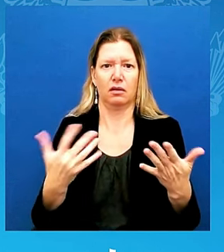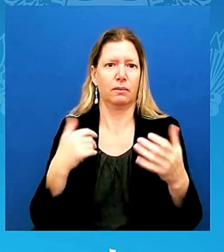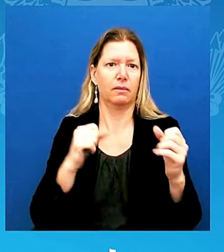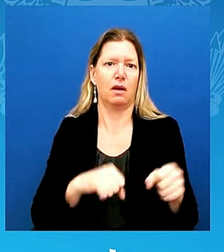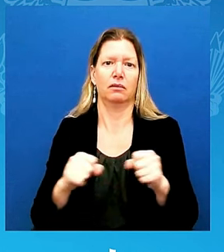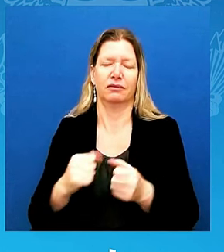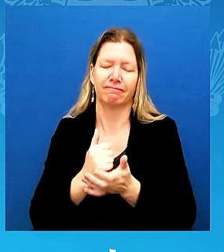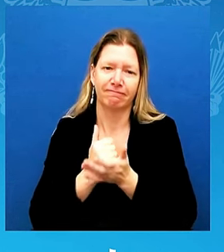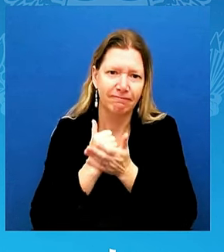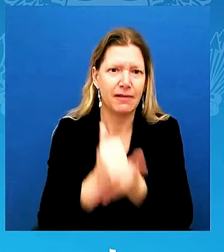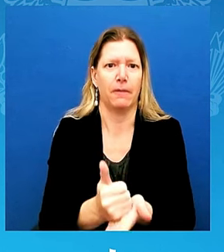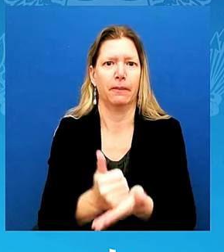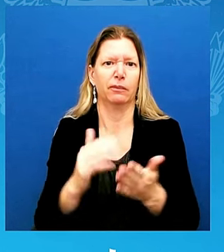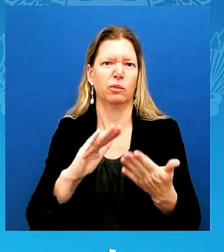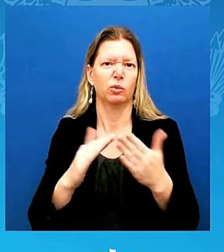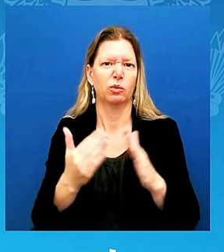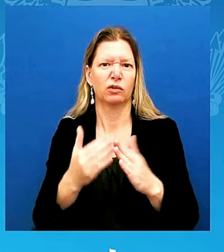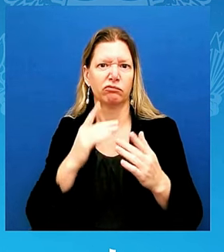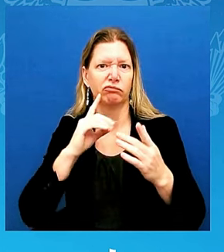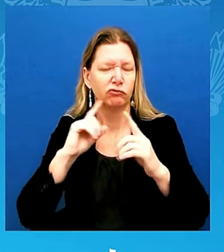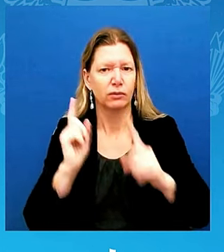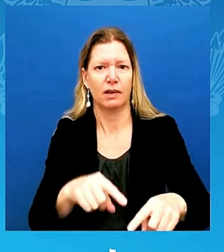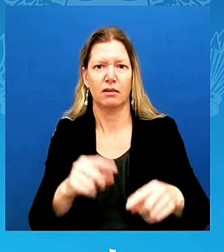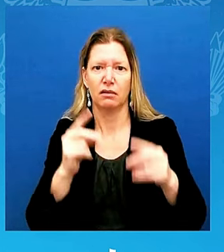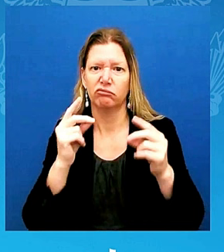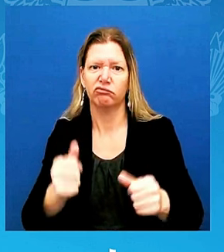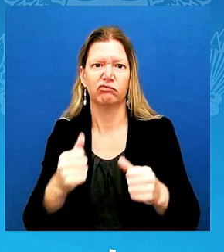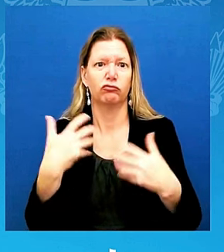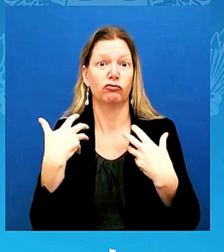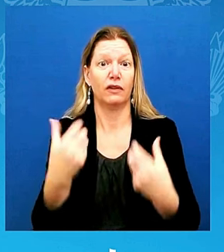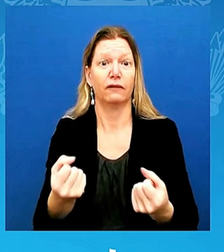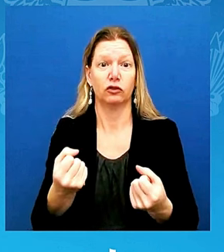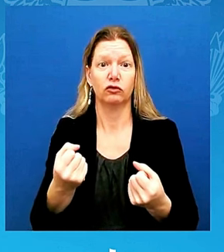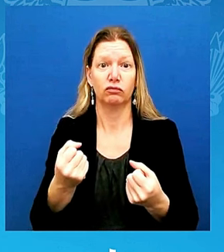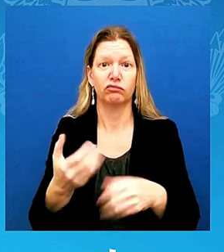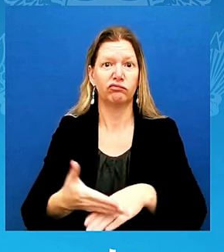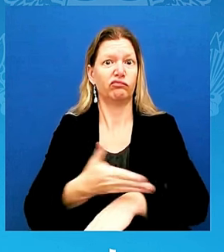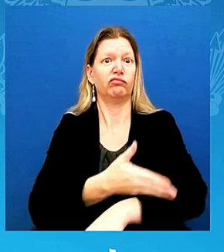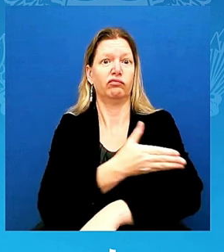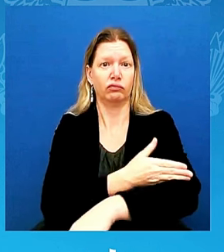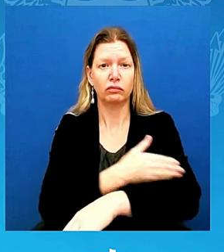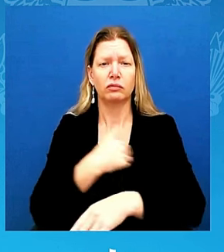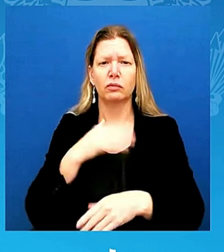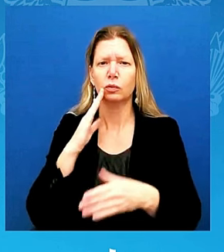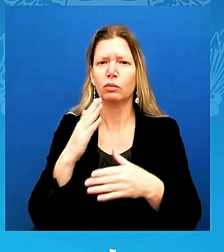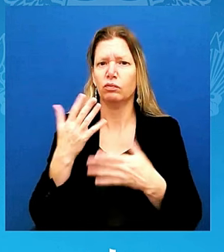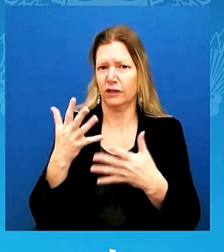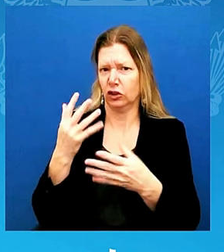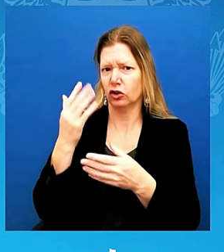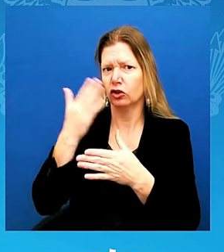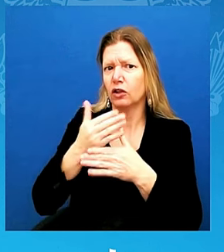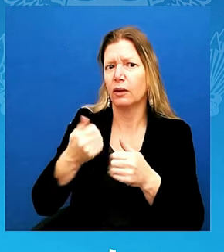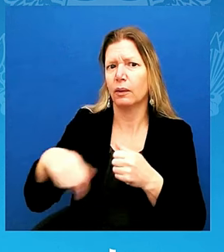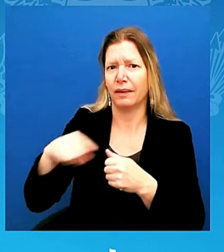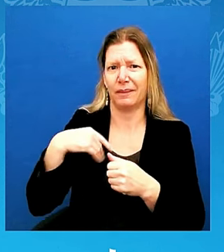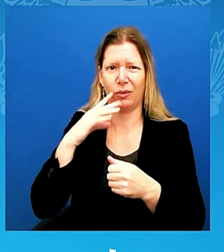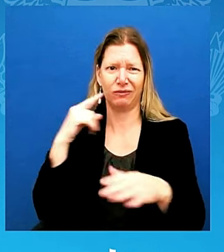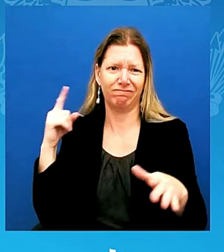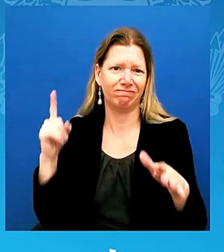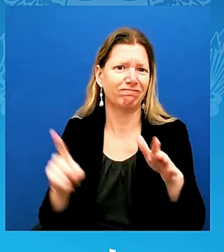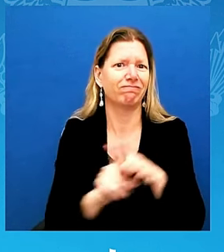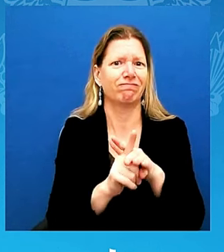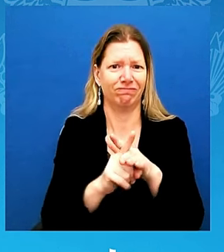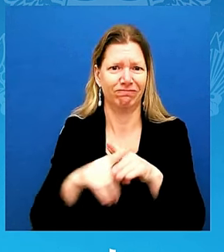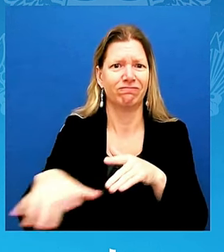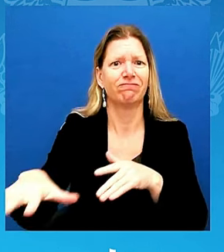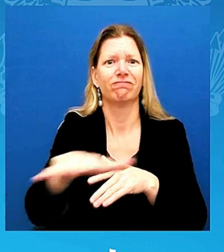plan to be on the ground as soon as possible, but as soon as possible without disrupting any emergency response operations, because